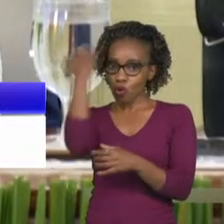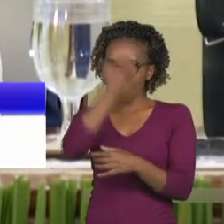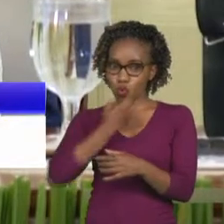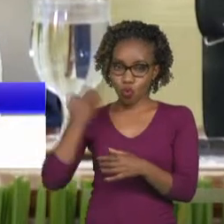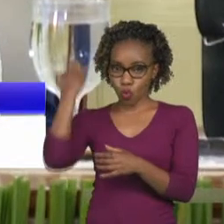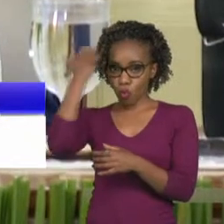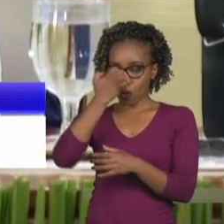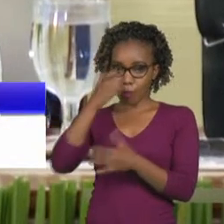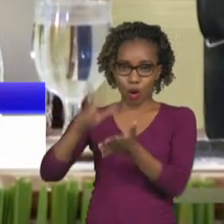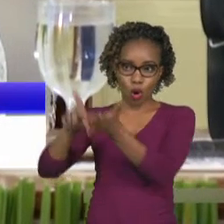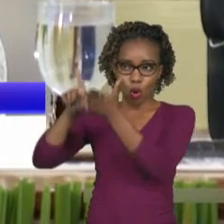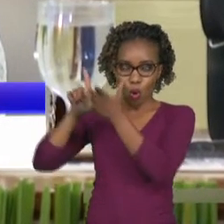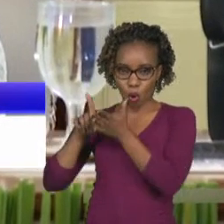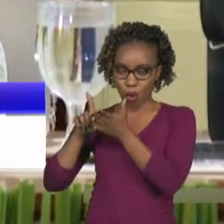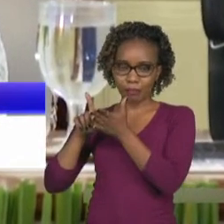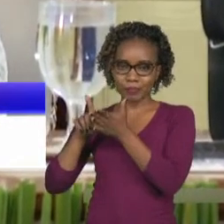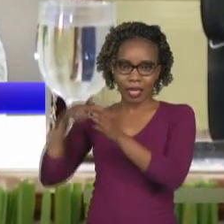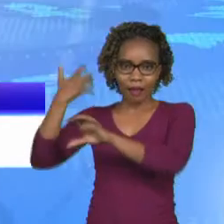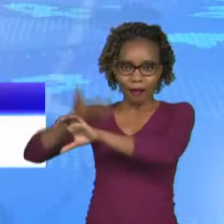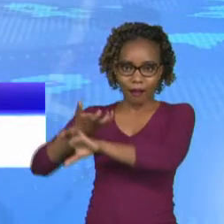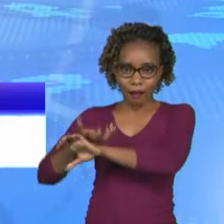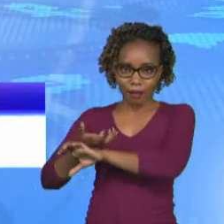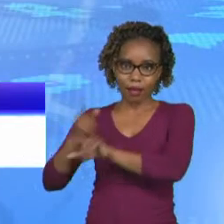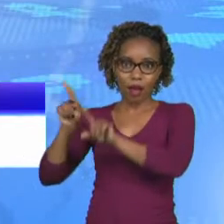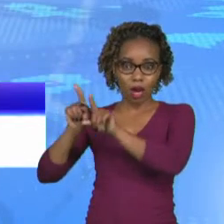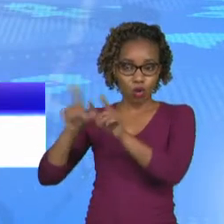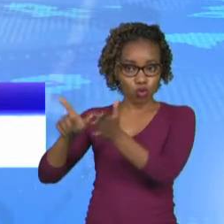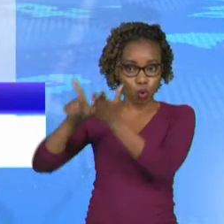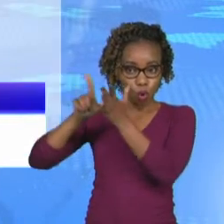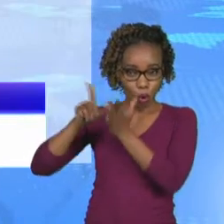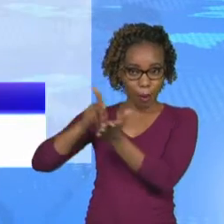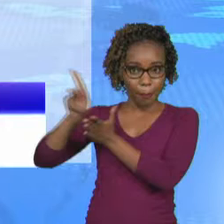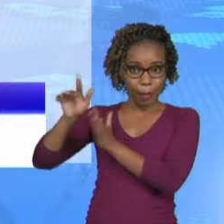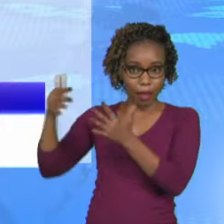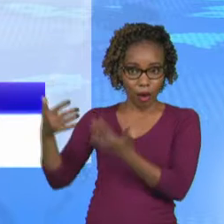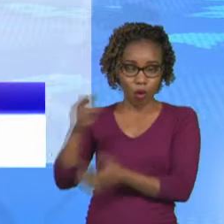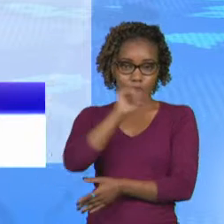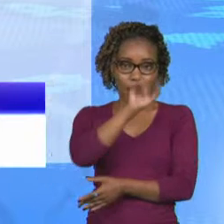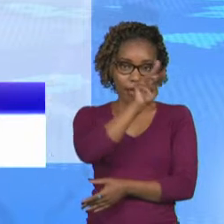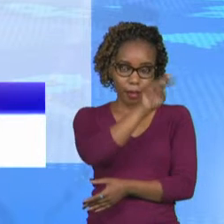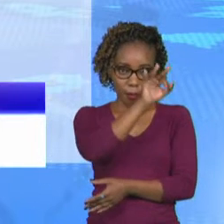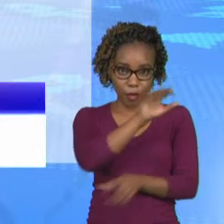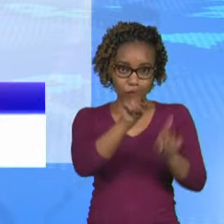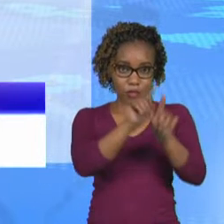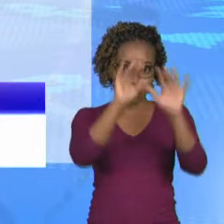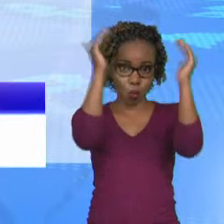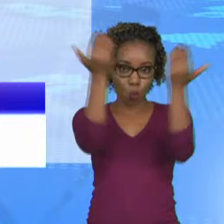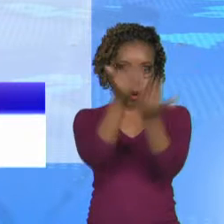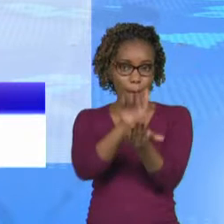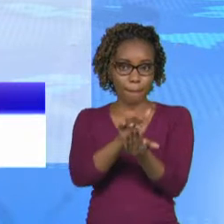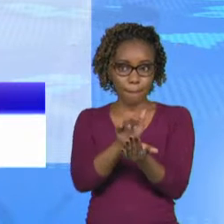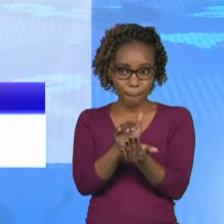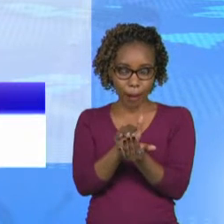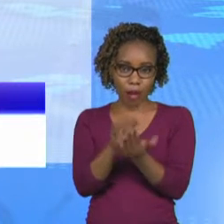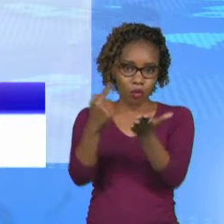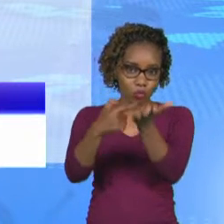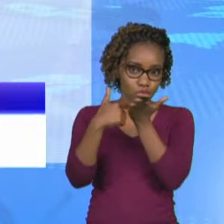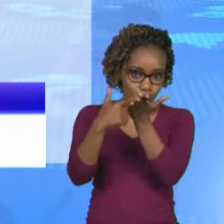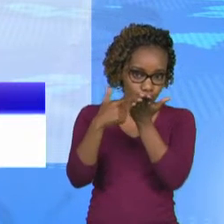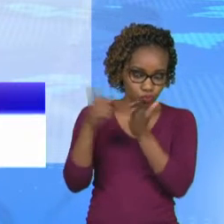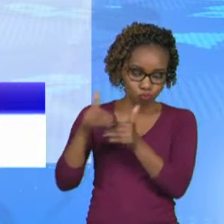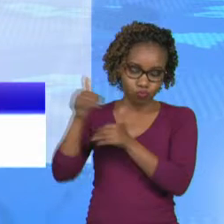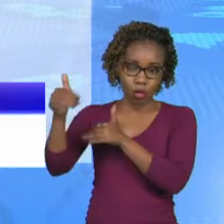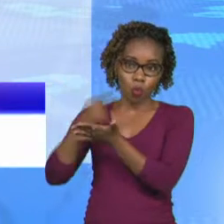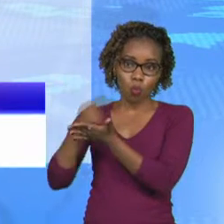been idle in the acquisition of the debt relief. However, the IMF and the World Bank are set to continue in talks in the coming weeks